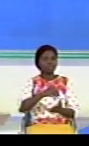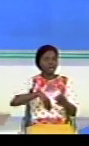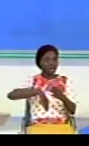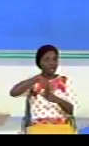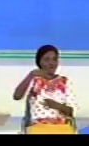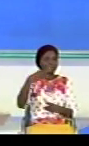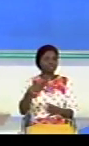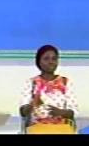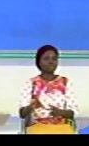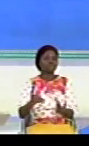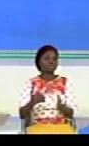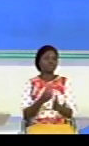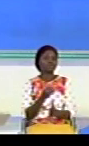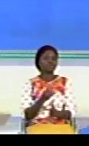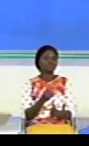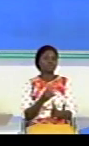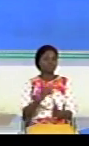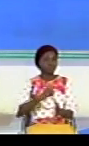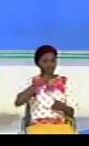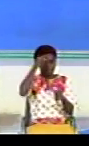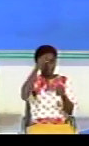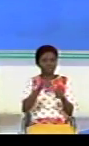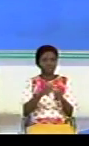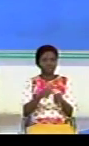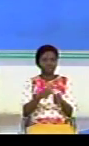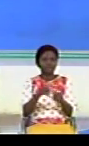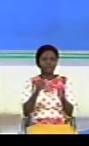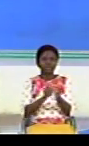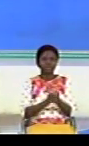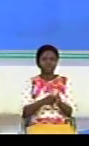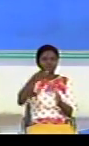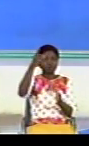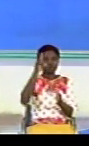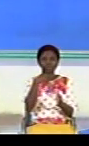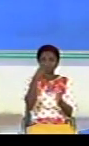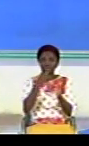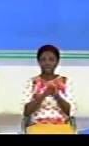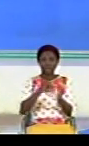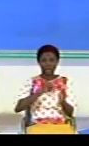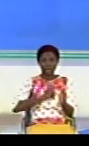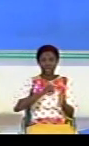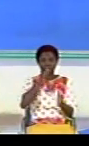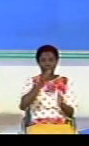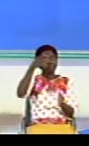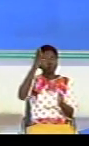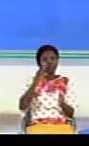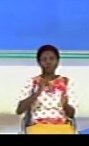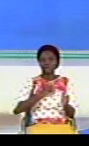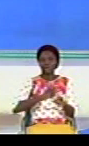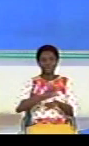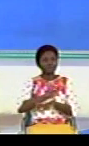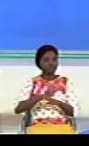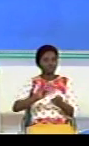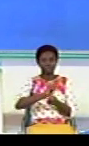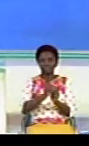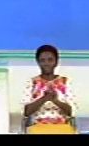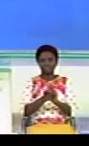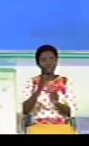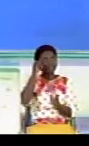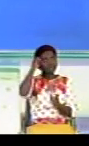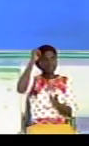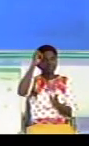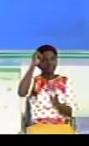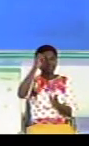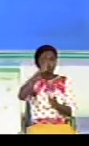And remember, God says, I am God, I change not. His arm is still mighty